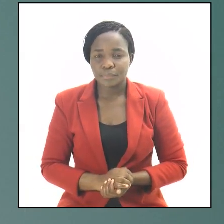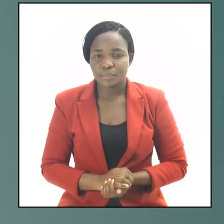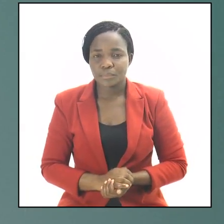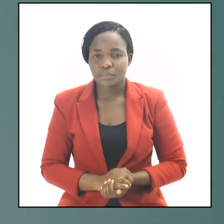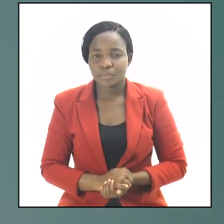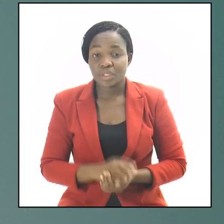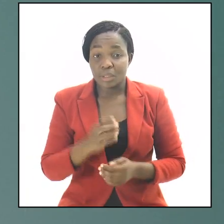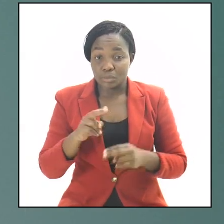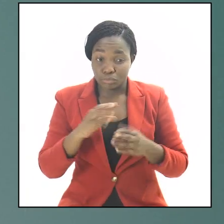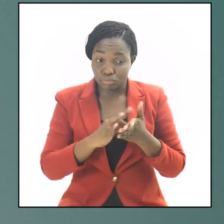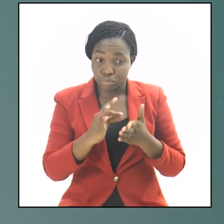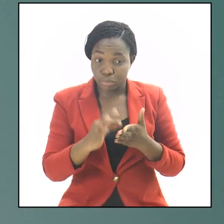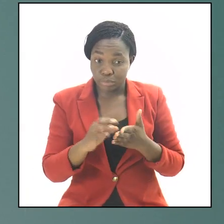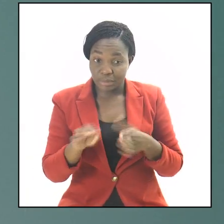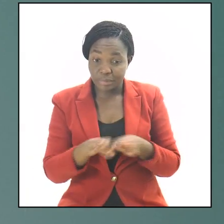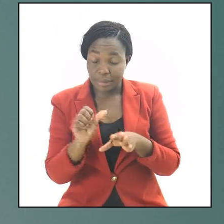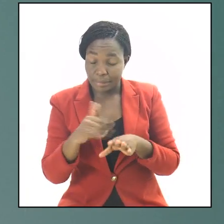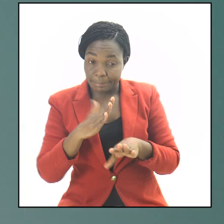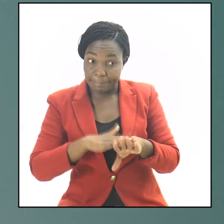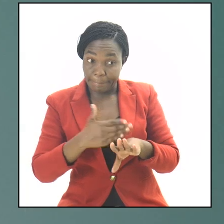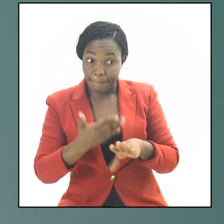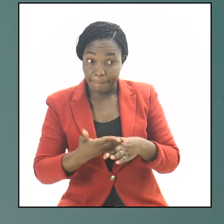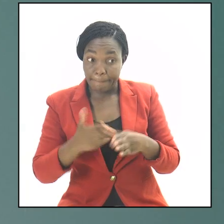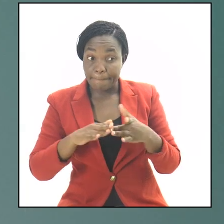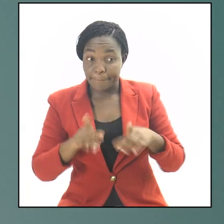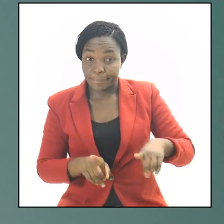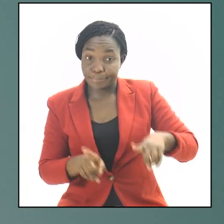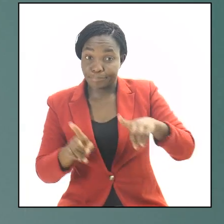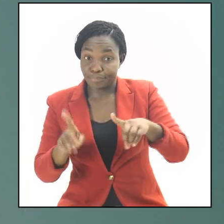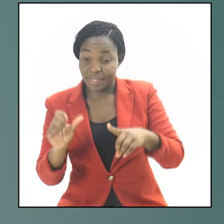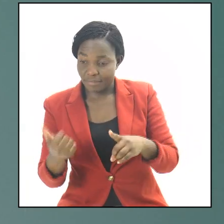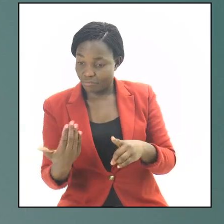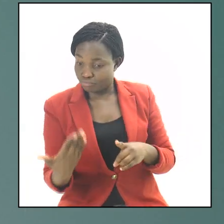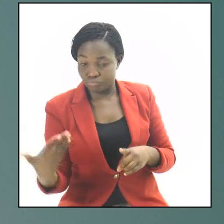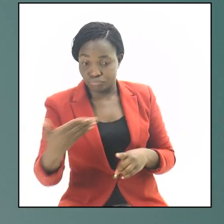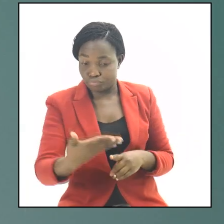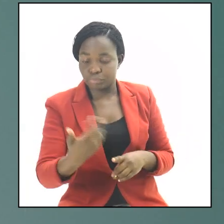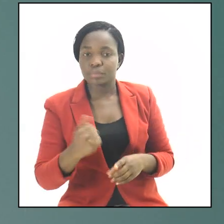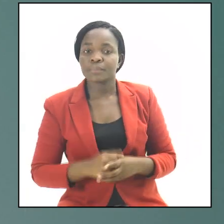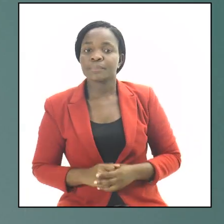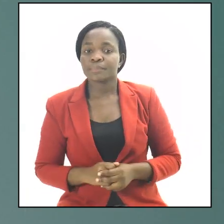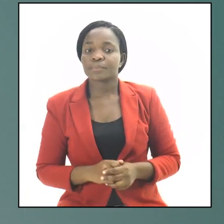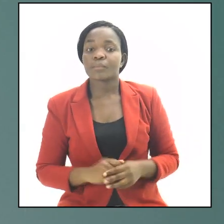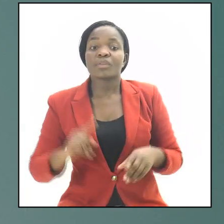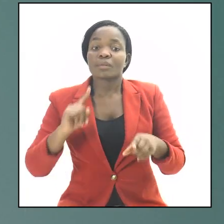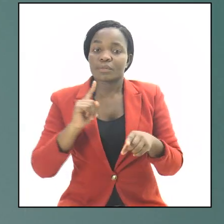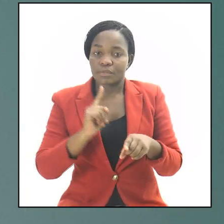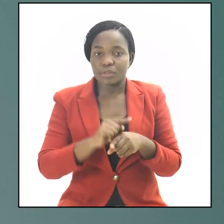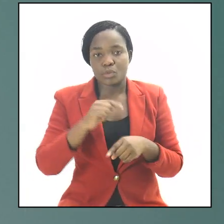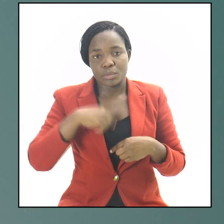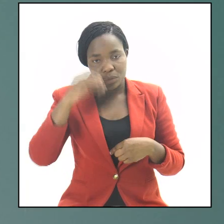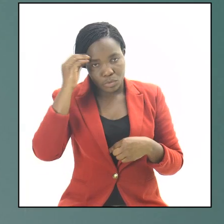do an example of another parallelogram. Here's one. First, we have to measure the